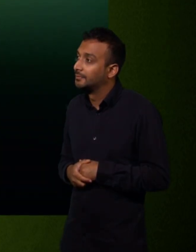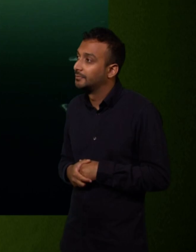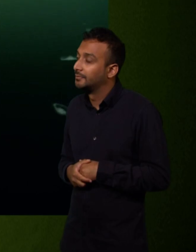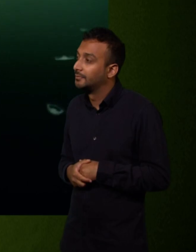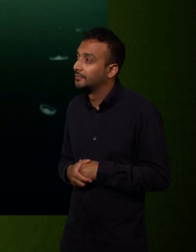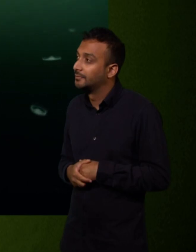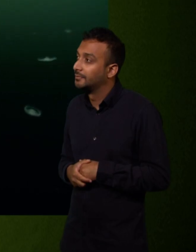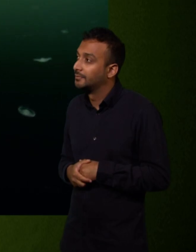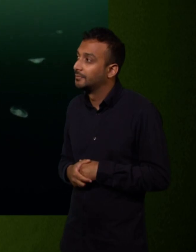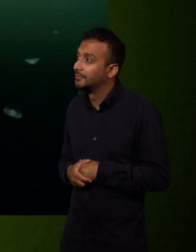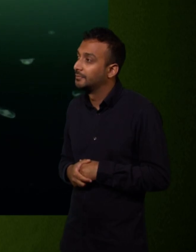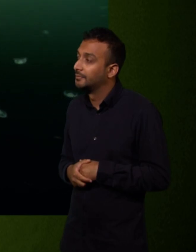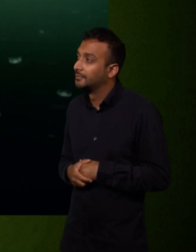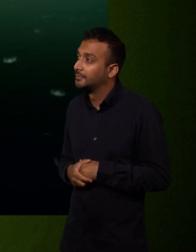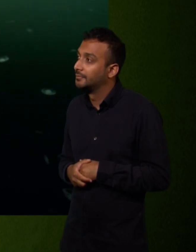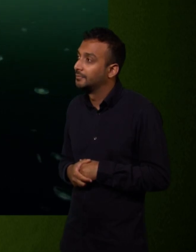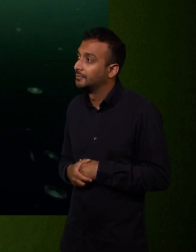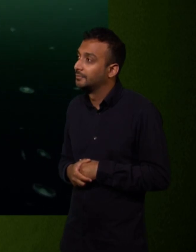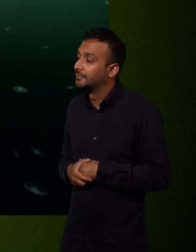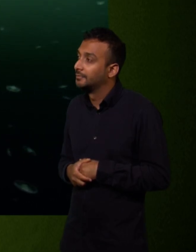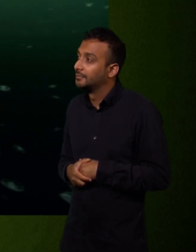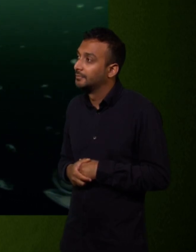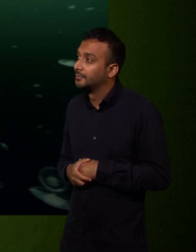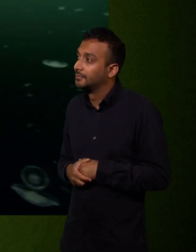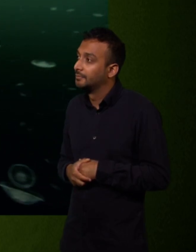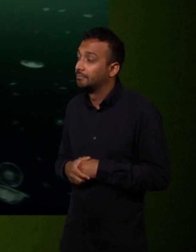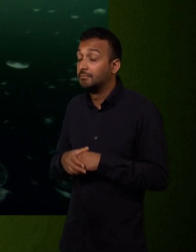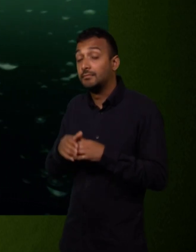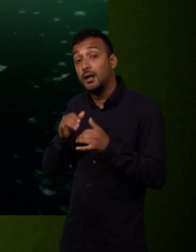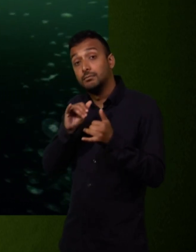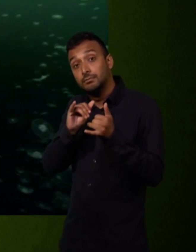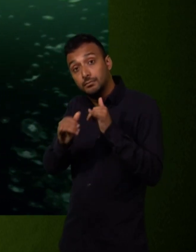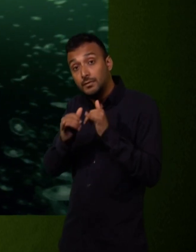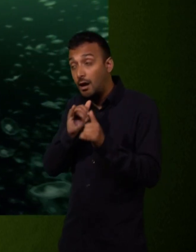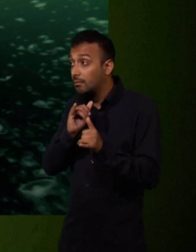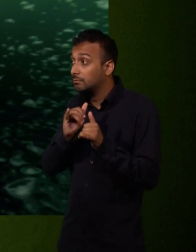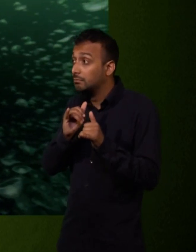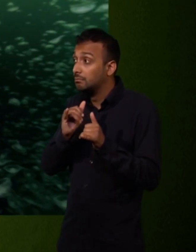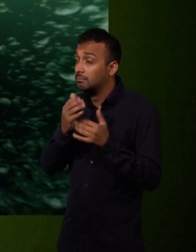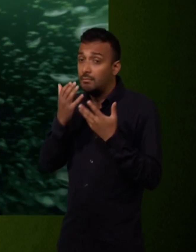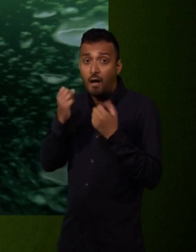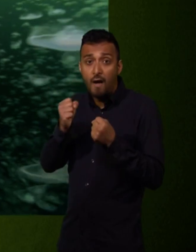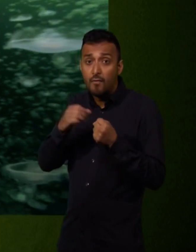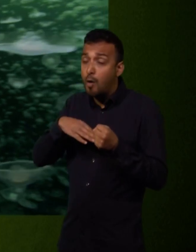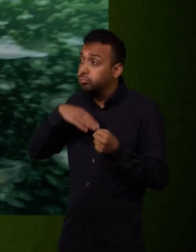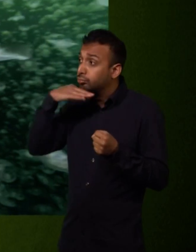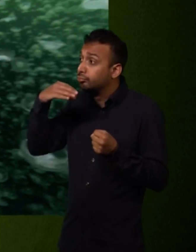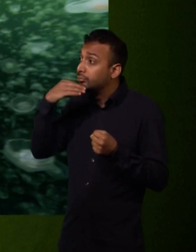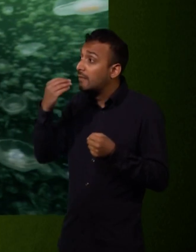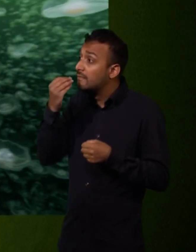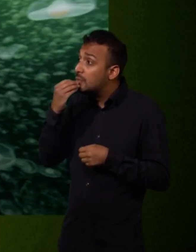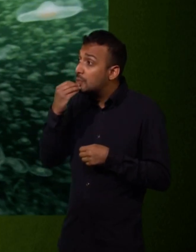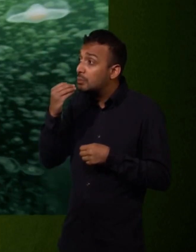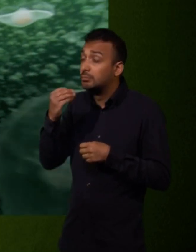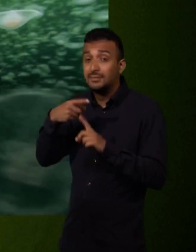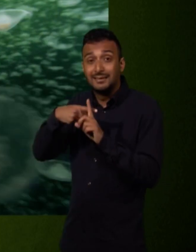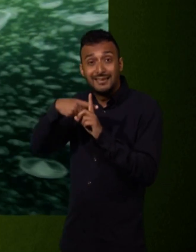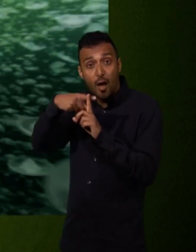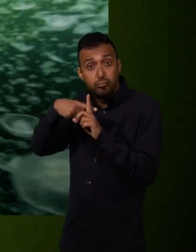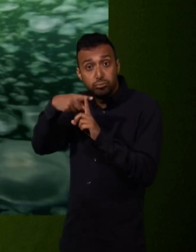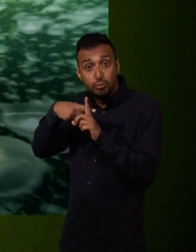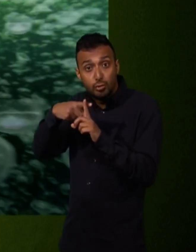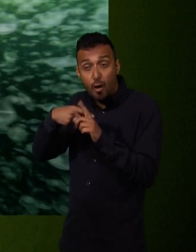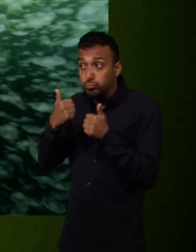Sometimes, when food is especially plentiful and water temperatures are just right, moon jellies form